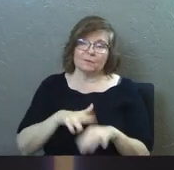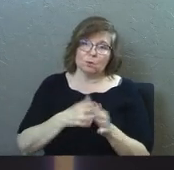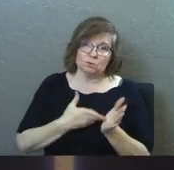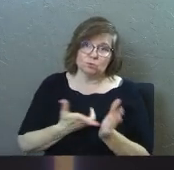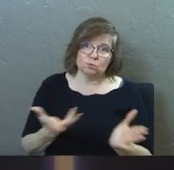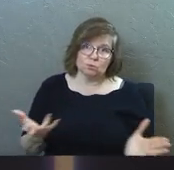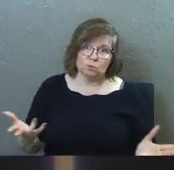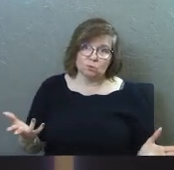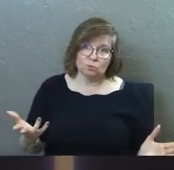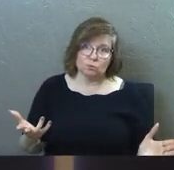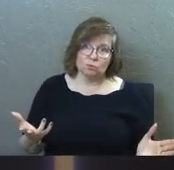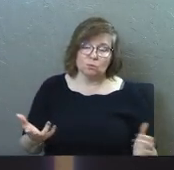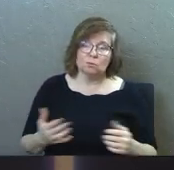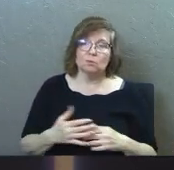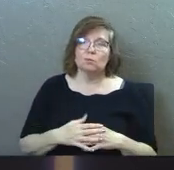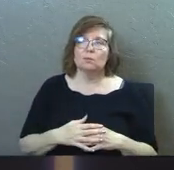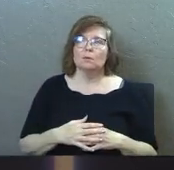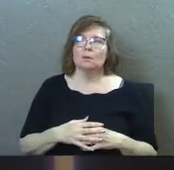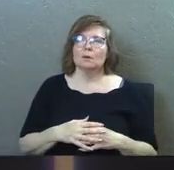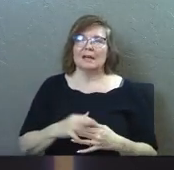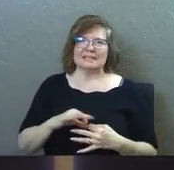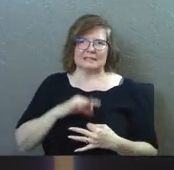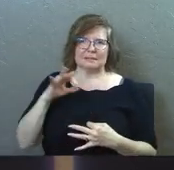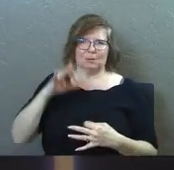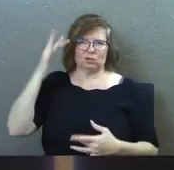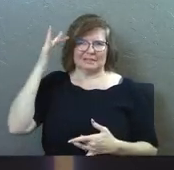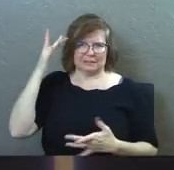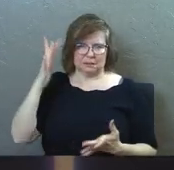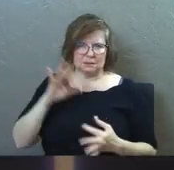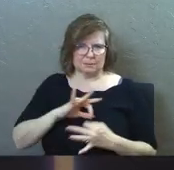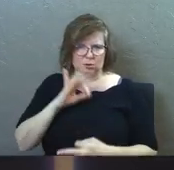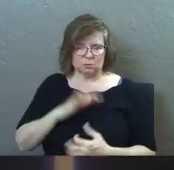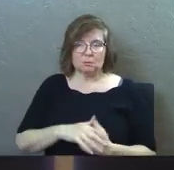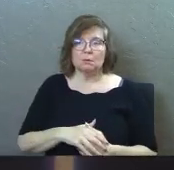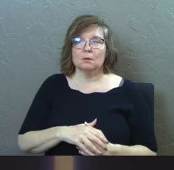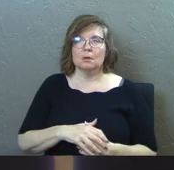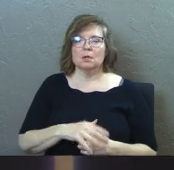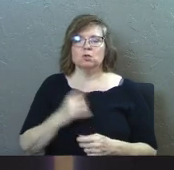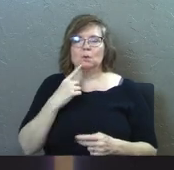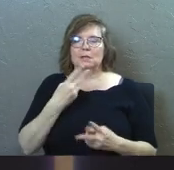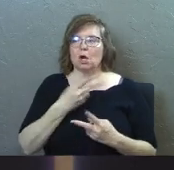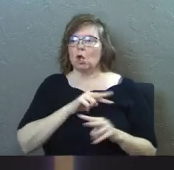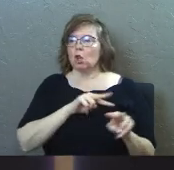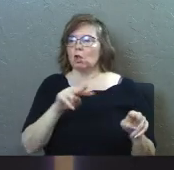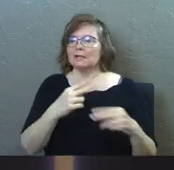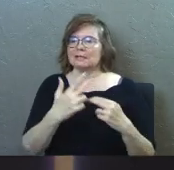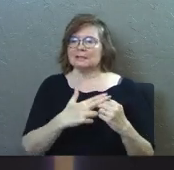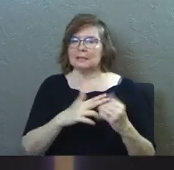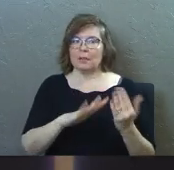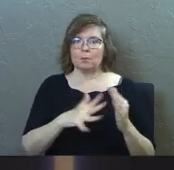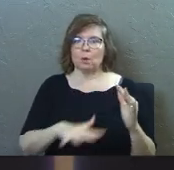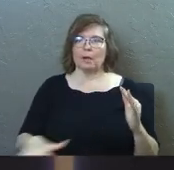is true. And they said, look over the seats and look out into this community.